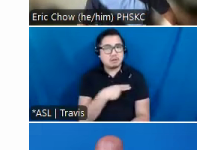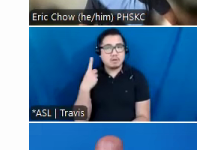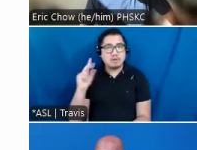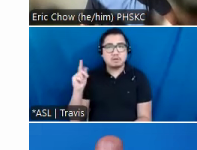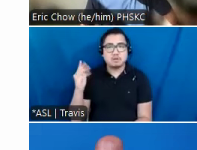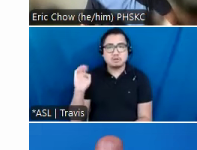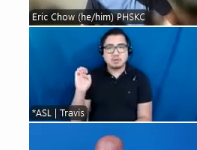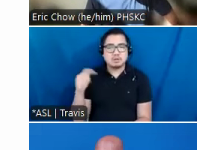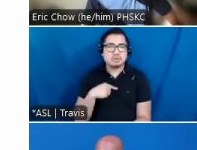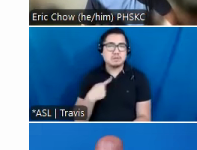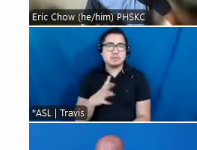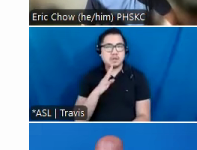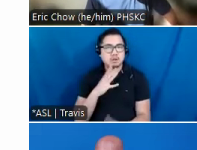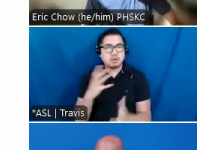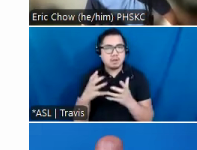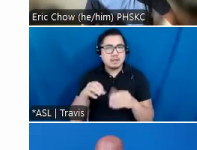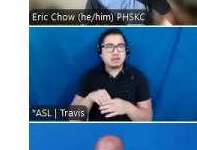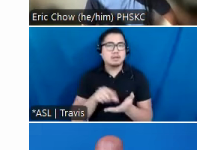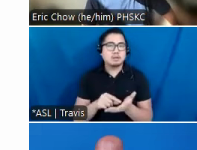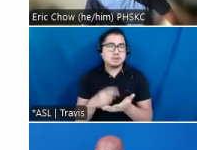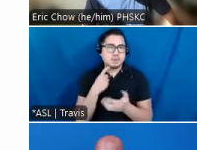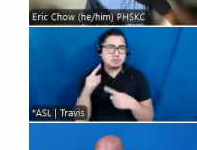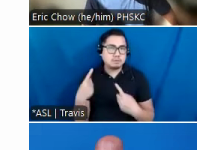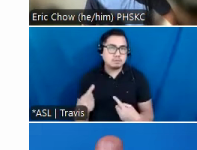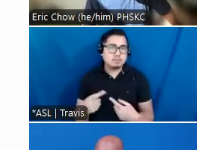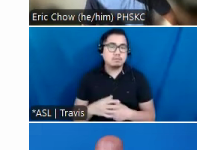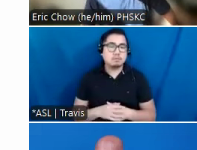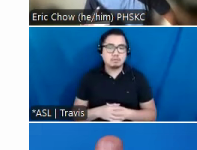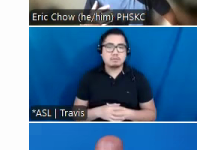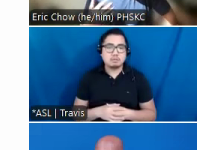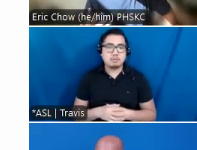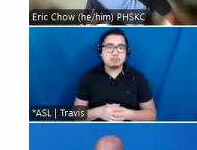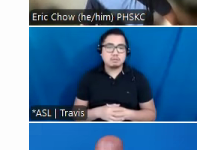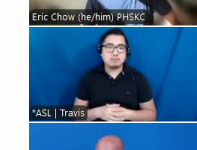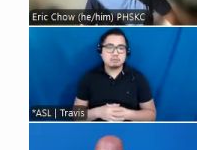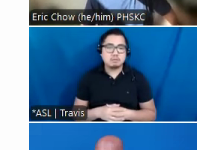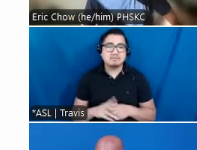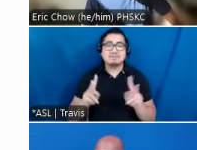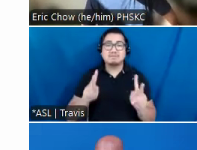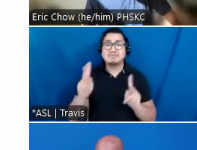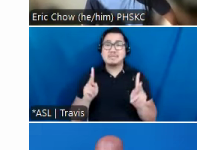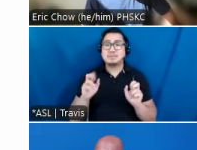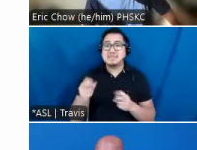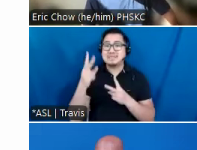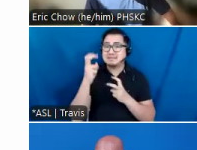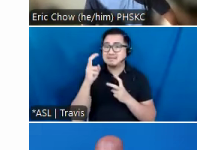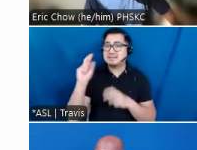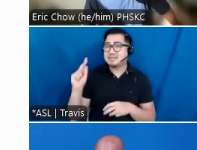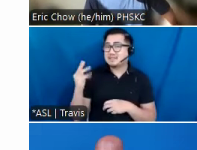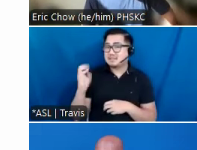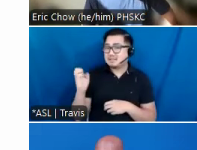talked about so much in newspapers recently. Now, people can get dengue several times over their